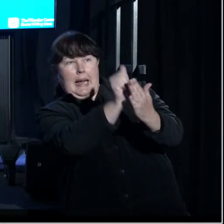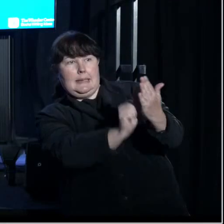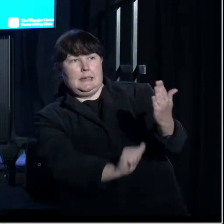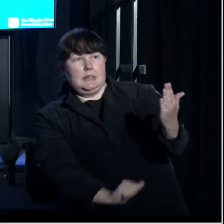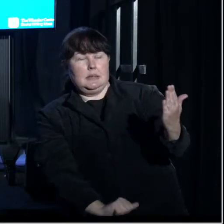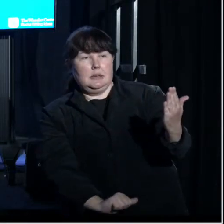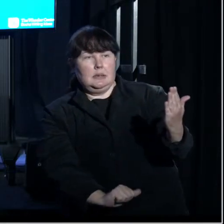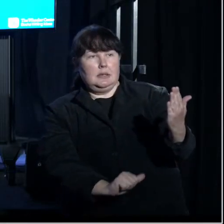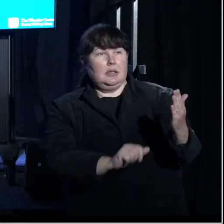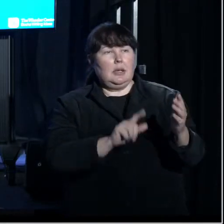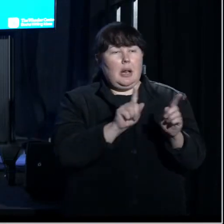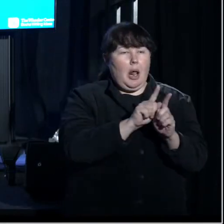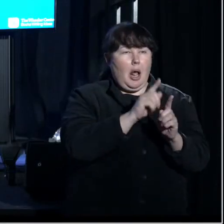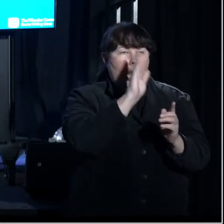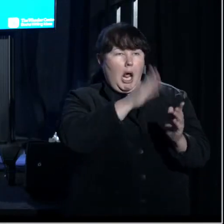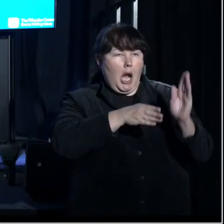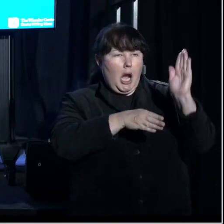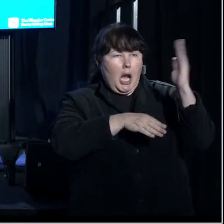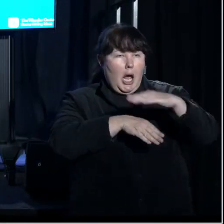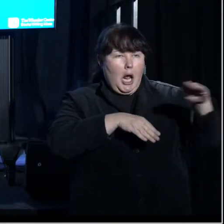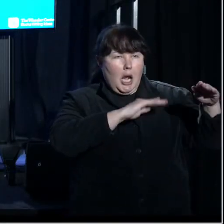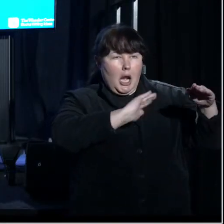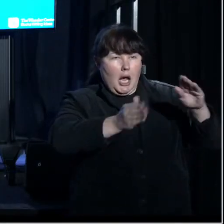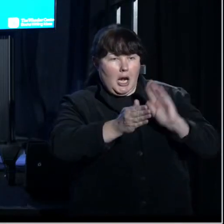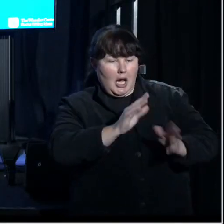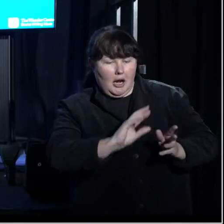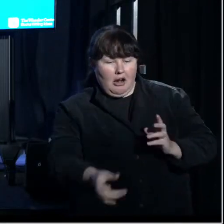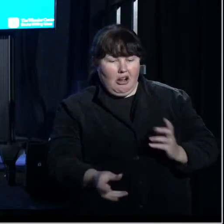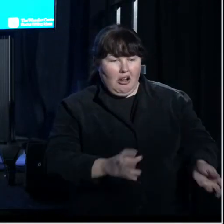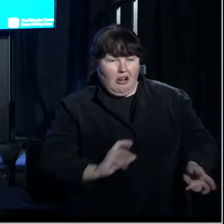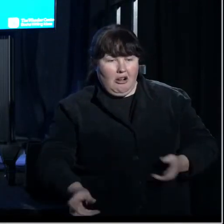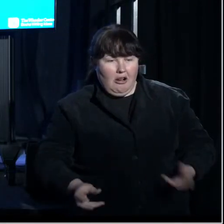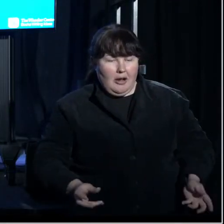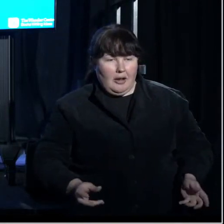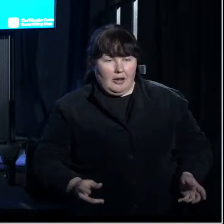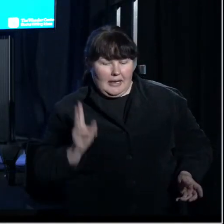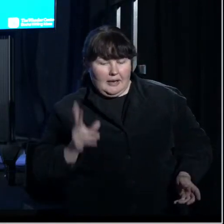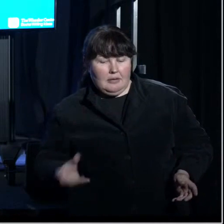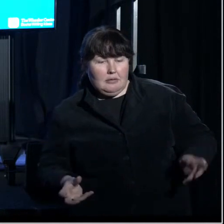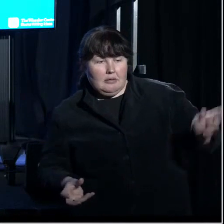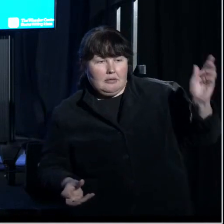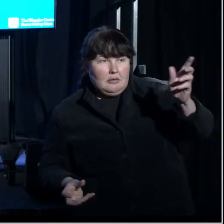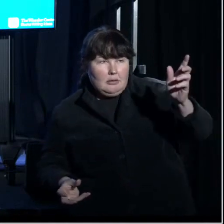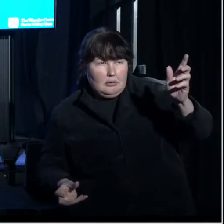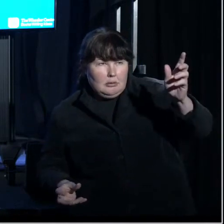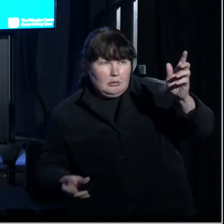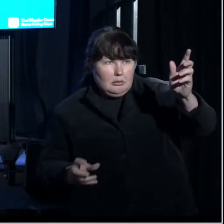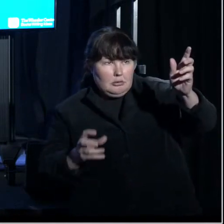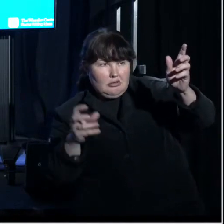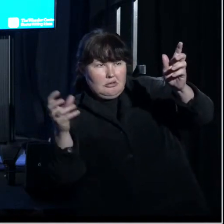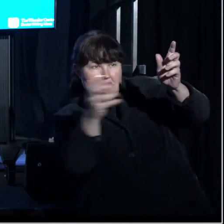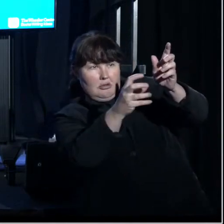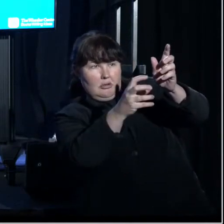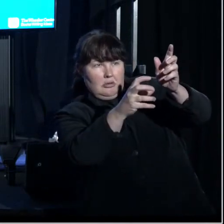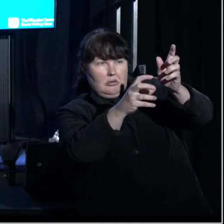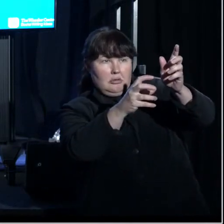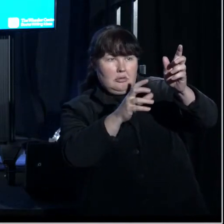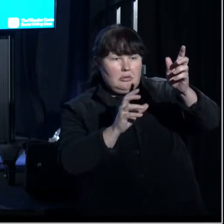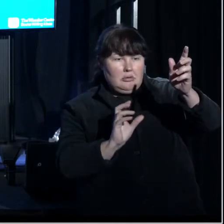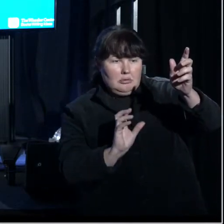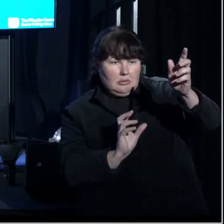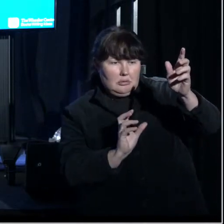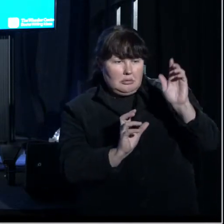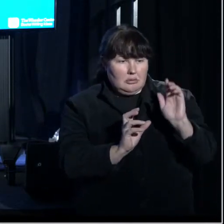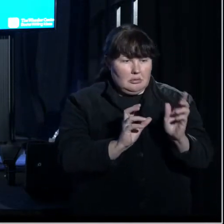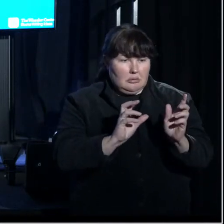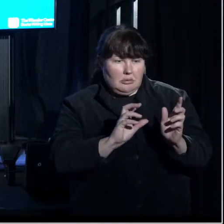him again, slightly askew. I want to impasto his body into thick strokes,